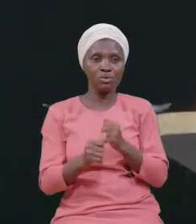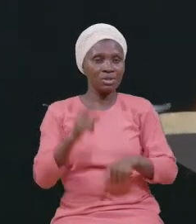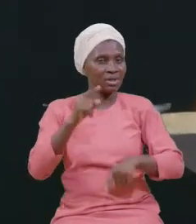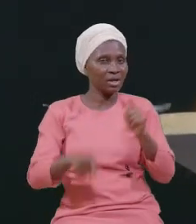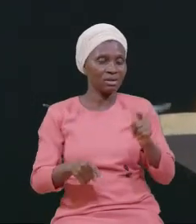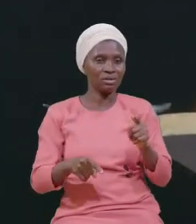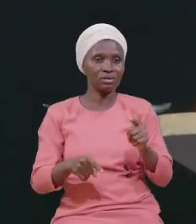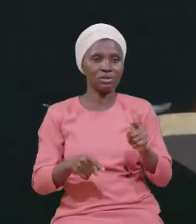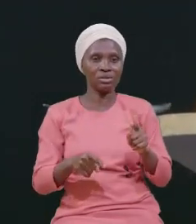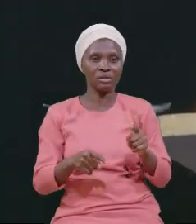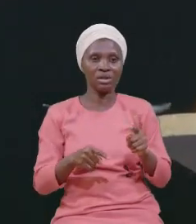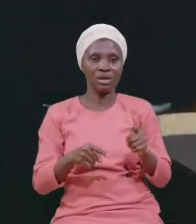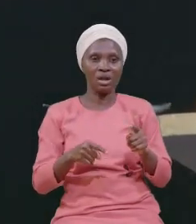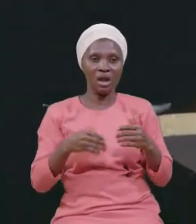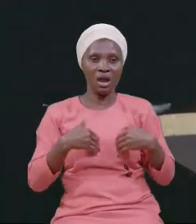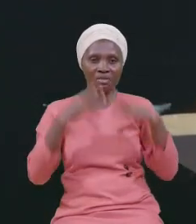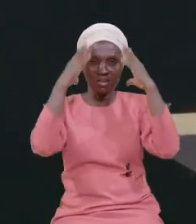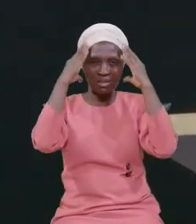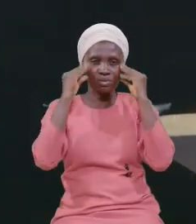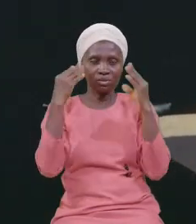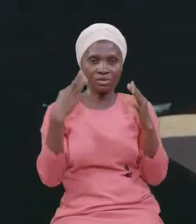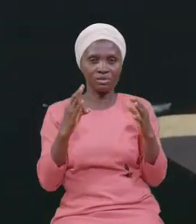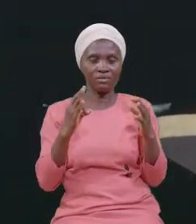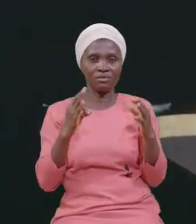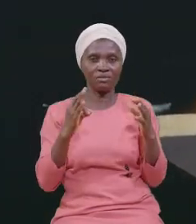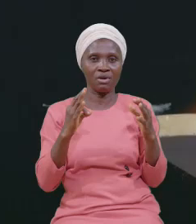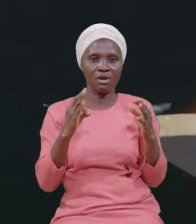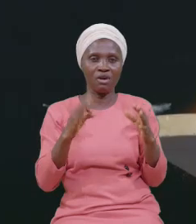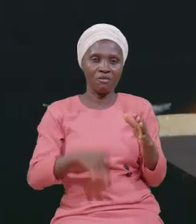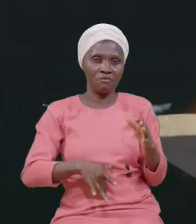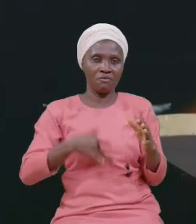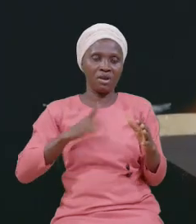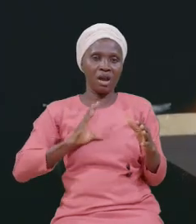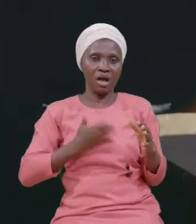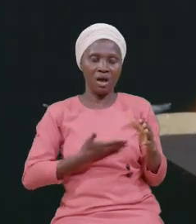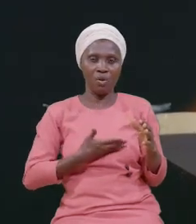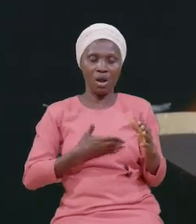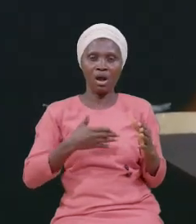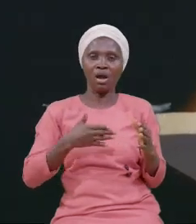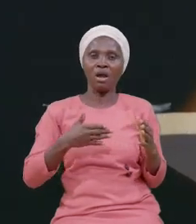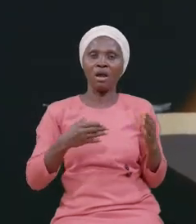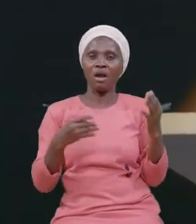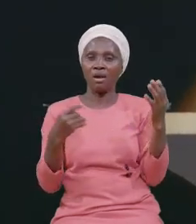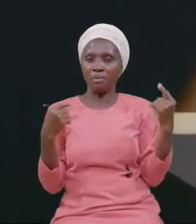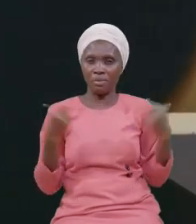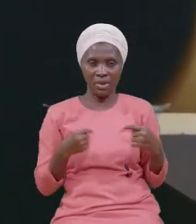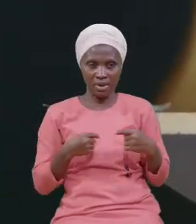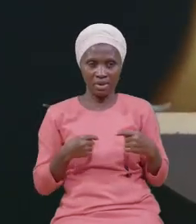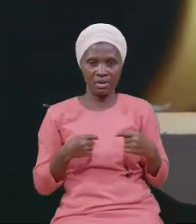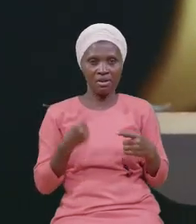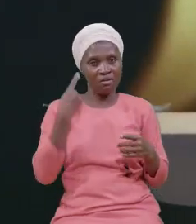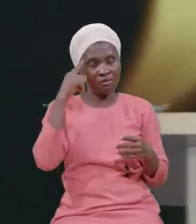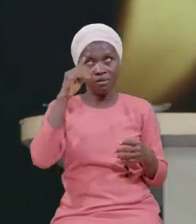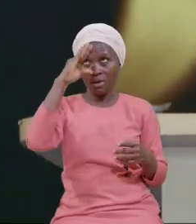feeling of our infirmities, but he was in all points tempted like as we are,